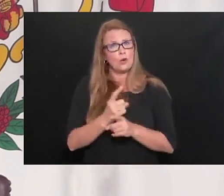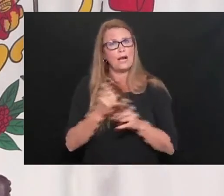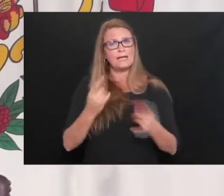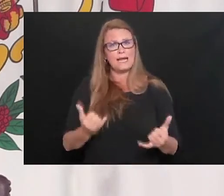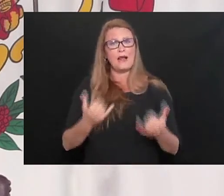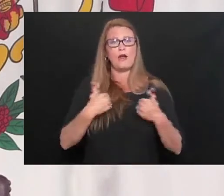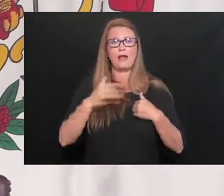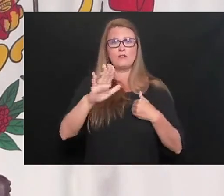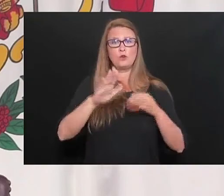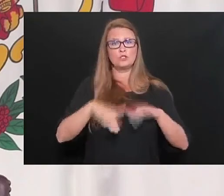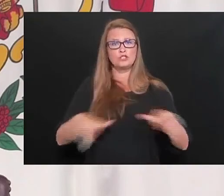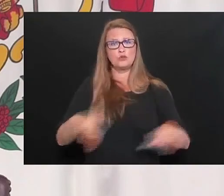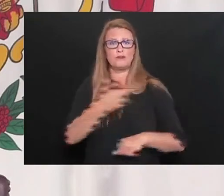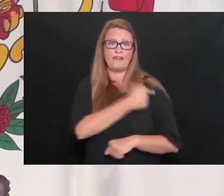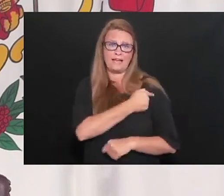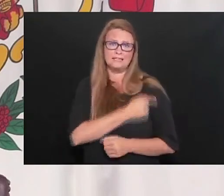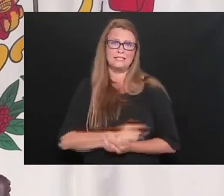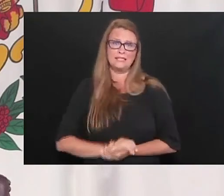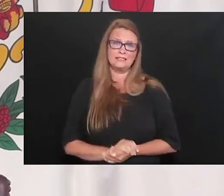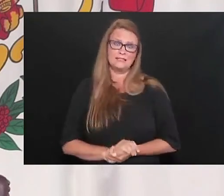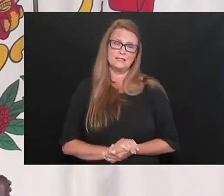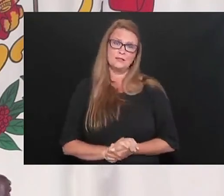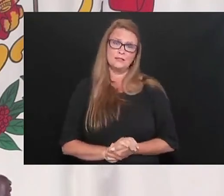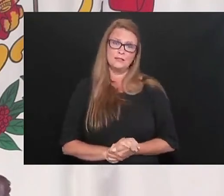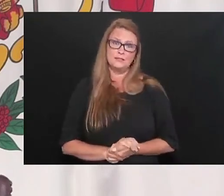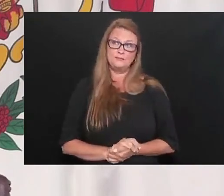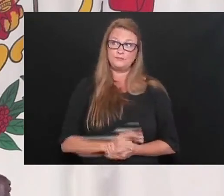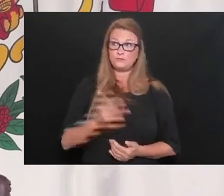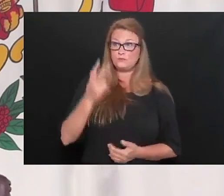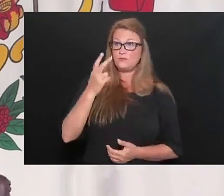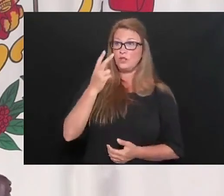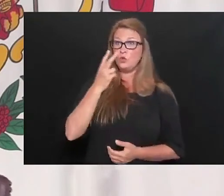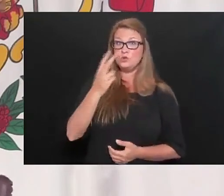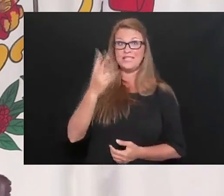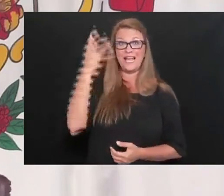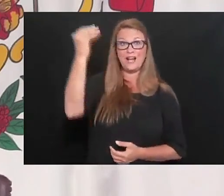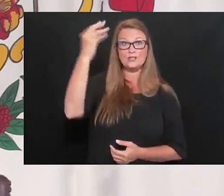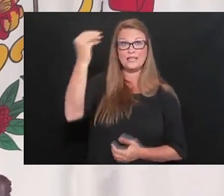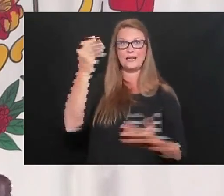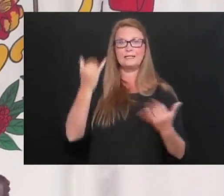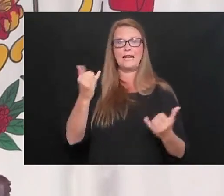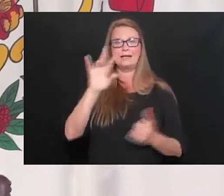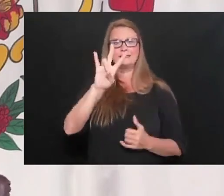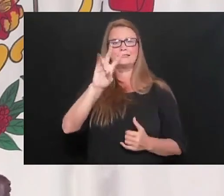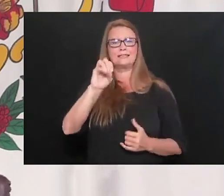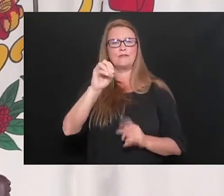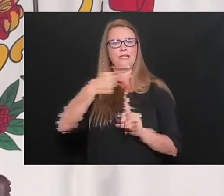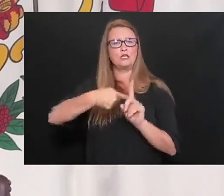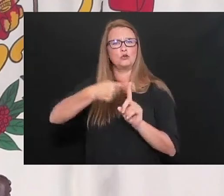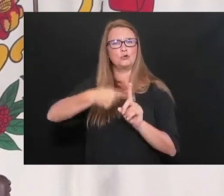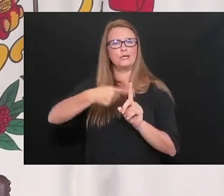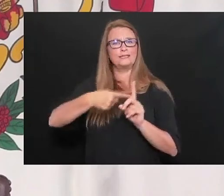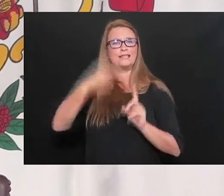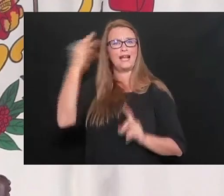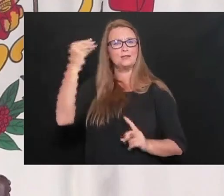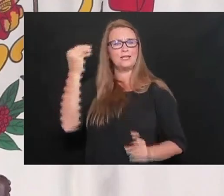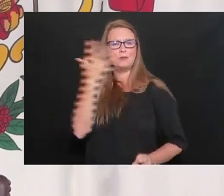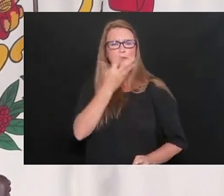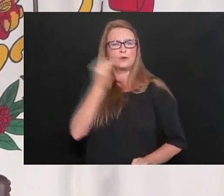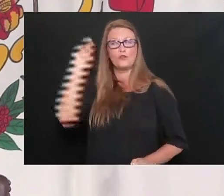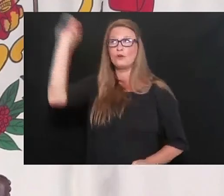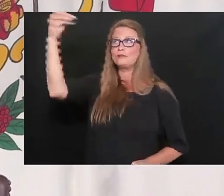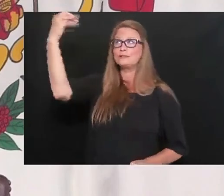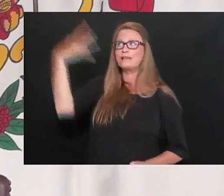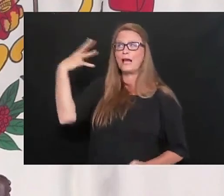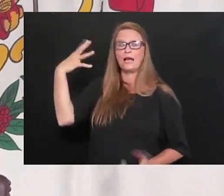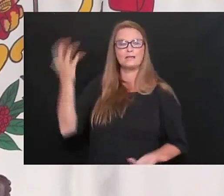kids vaccinated. I mean, if you'll look outside, the temperature is 70 degrees and the sun's shining.